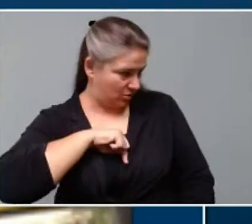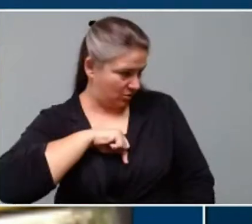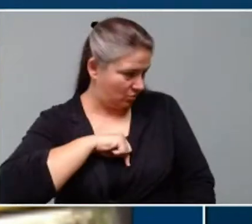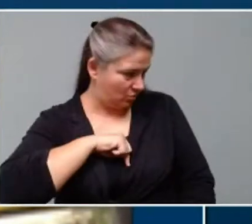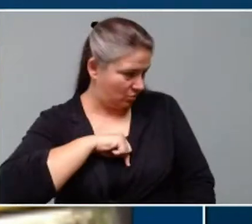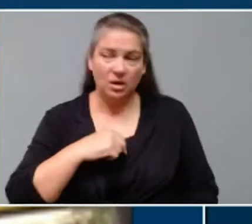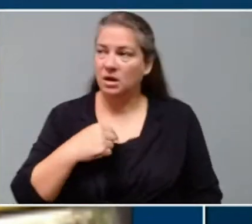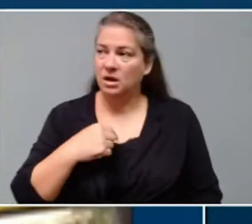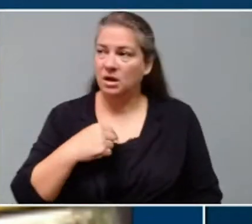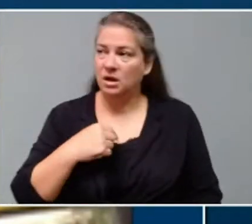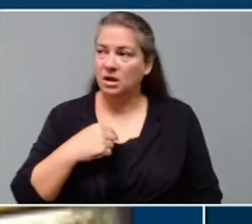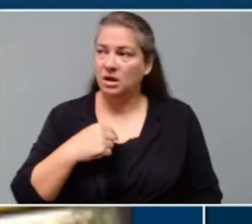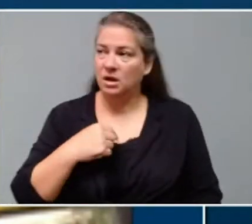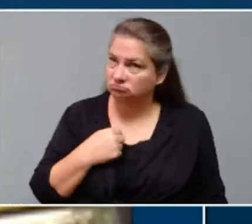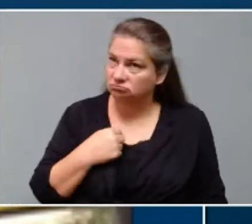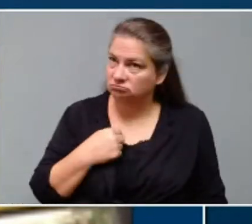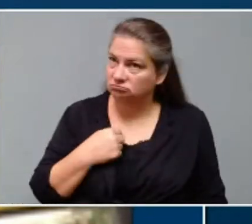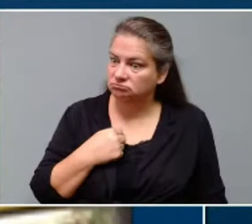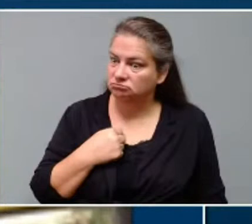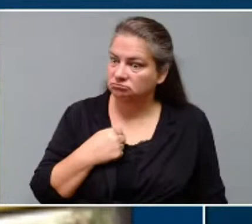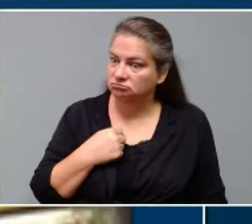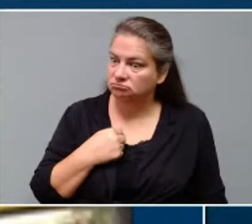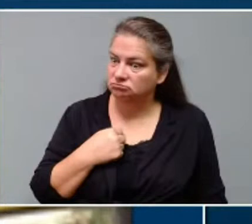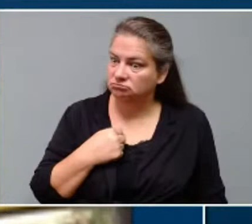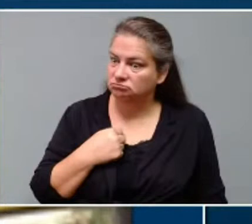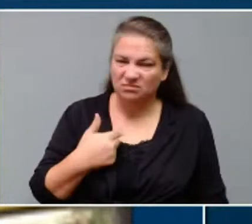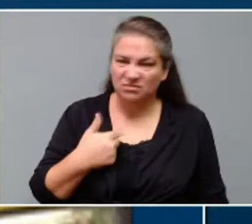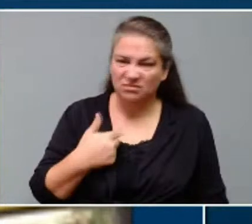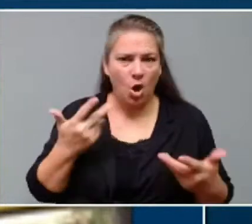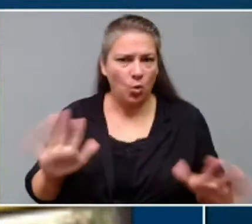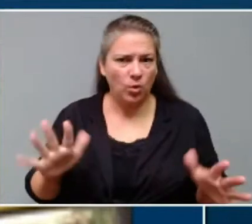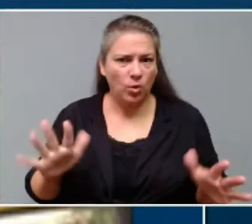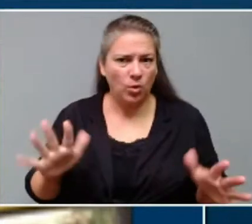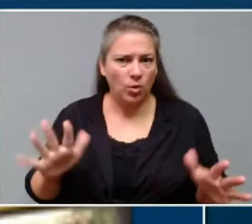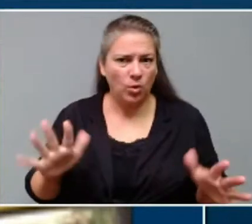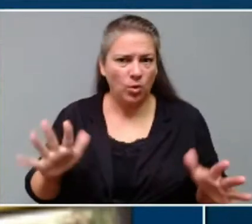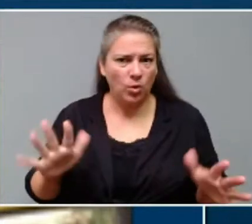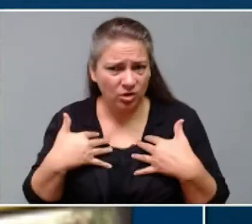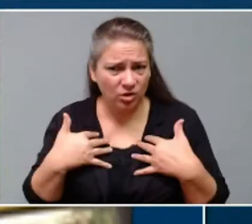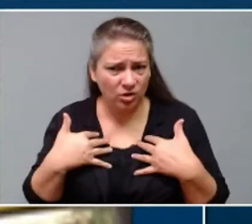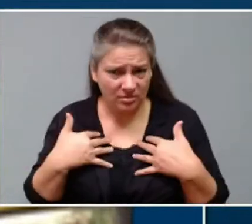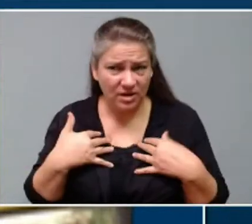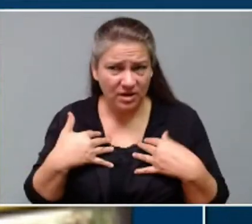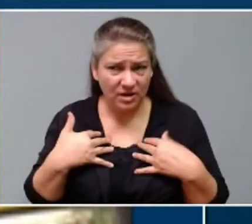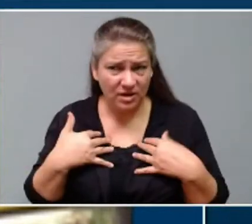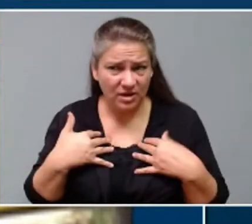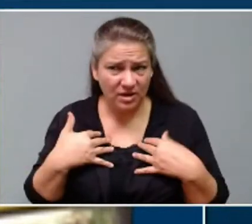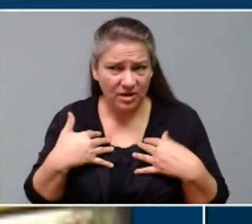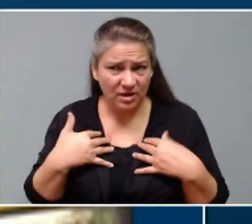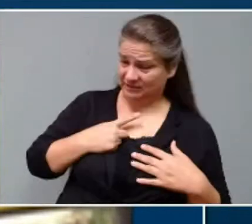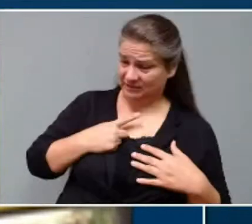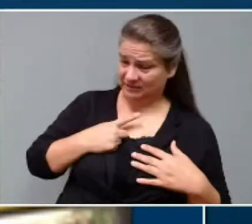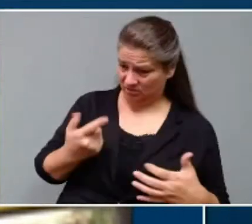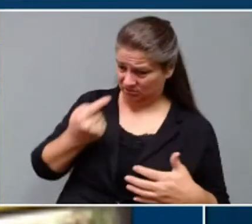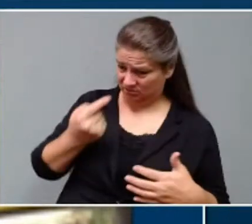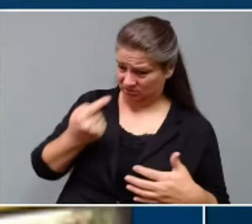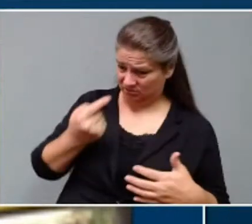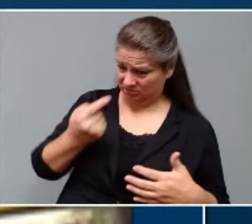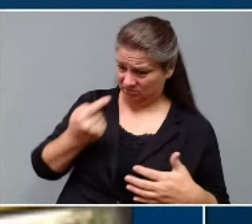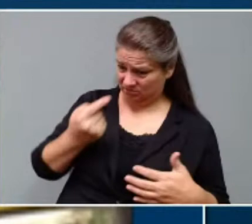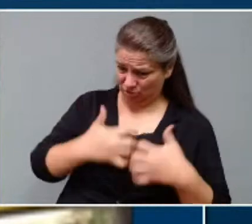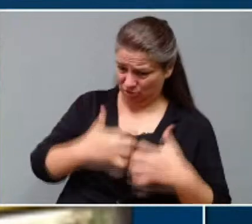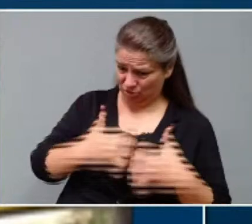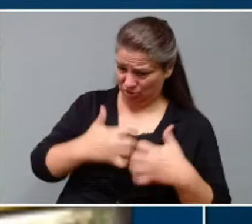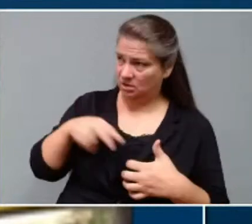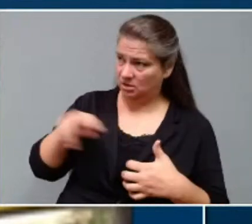And really, I was already scared. And when you receive a question like that, you think to yourself, I may never see